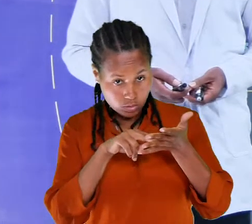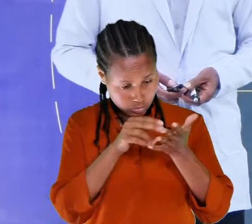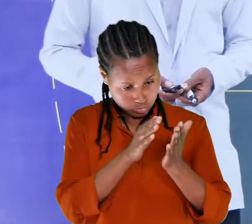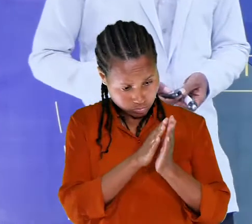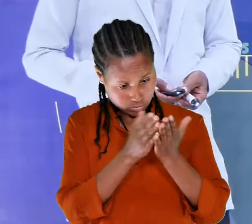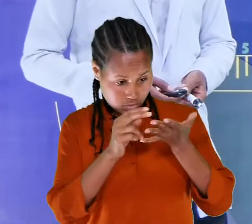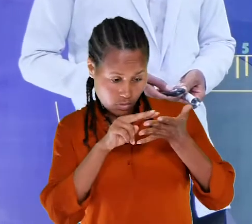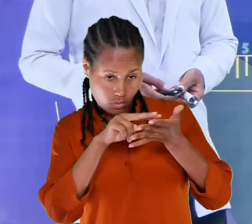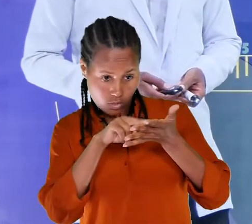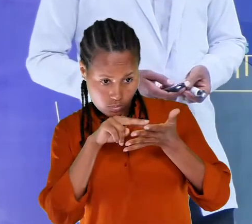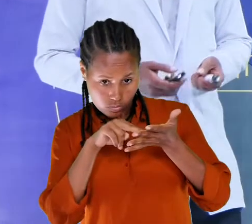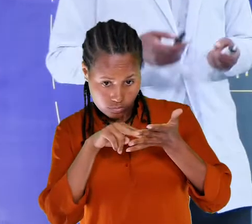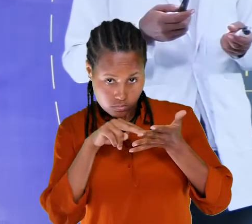book?